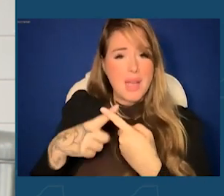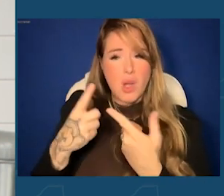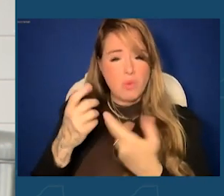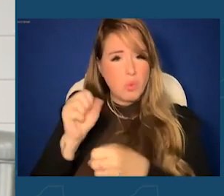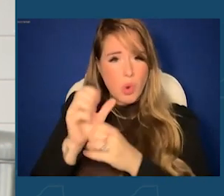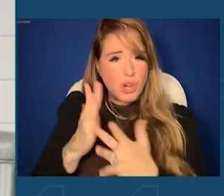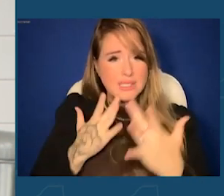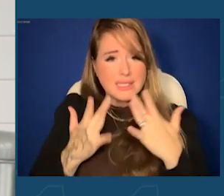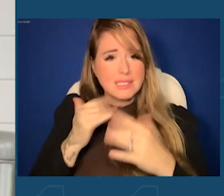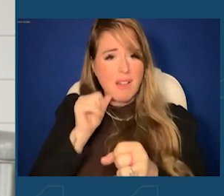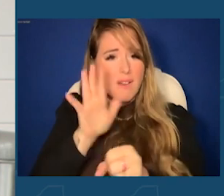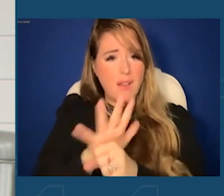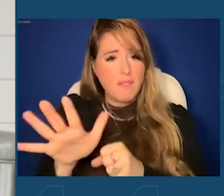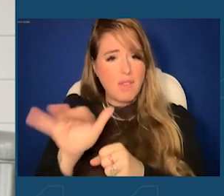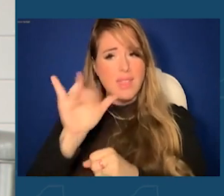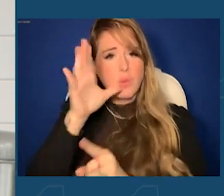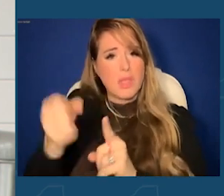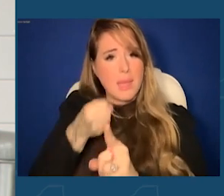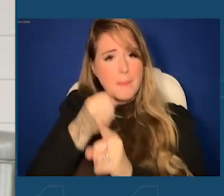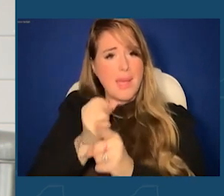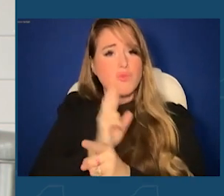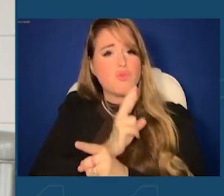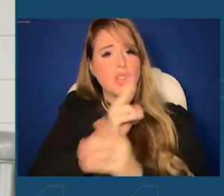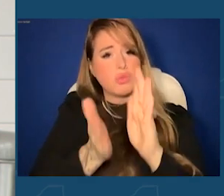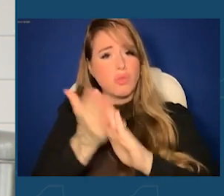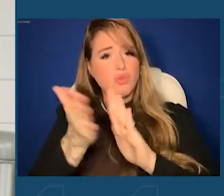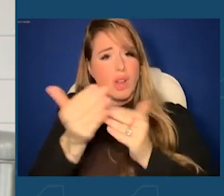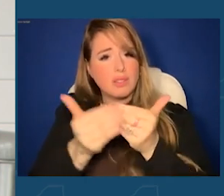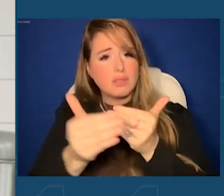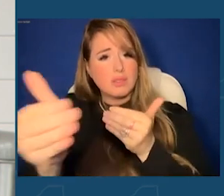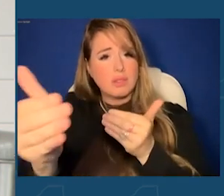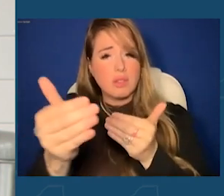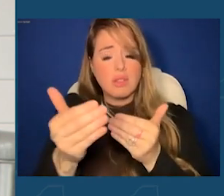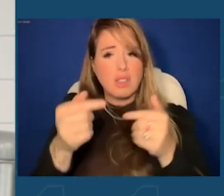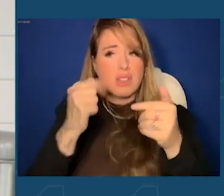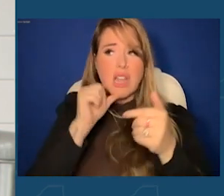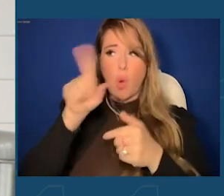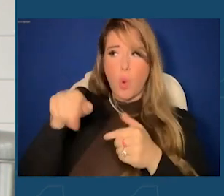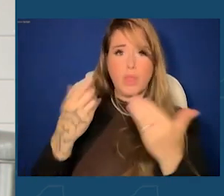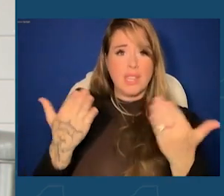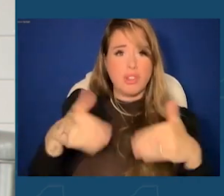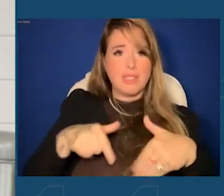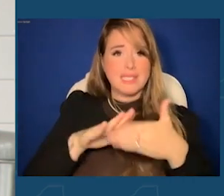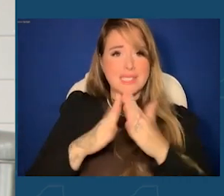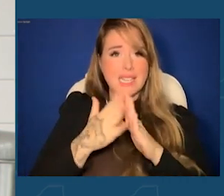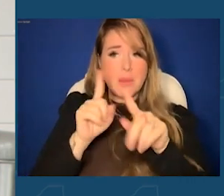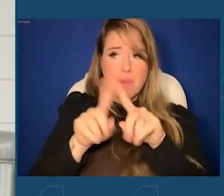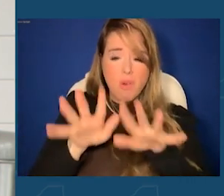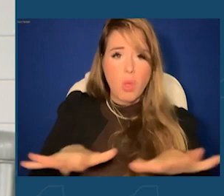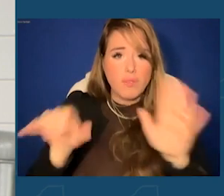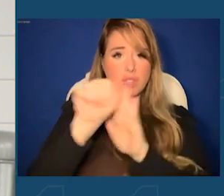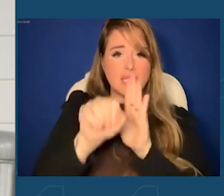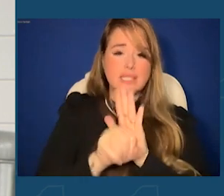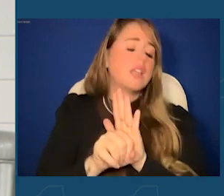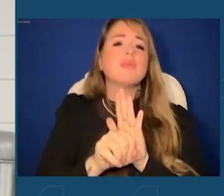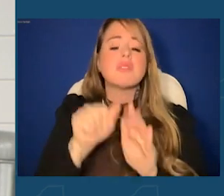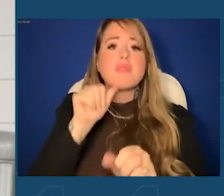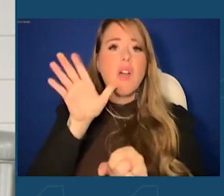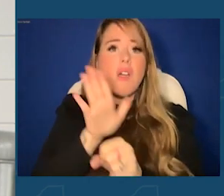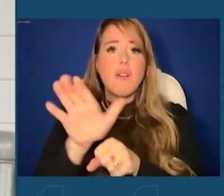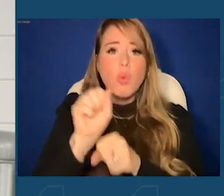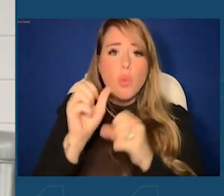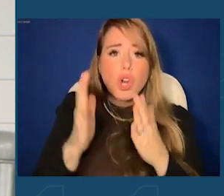and the viability of our restaurants when people, and I'm hearing not just in the city, but all over the state, only being able to have shorter